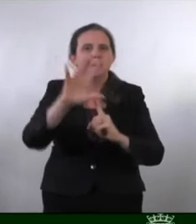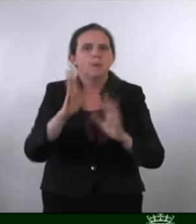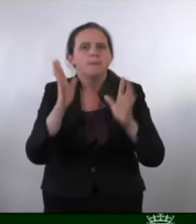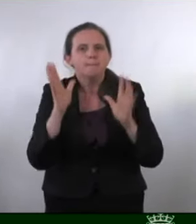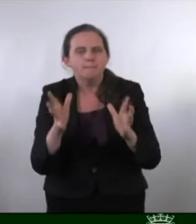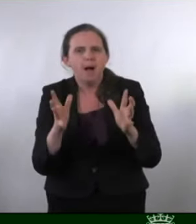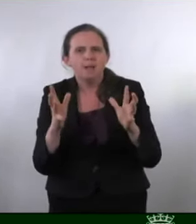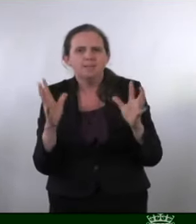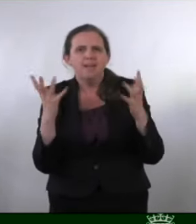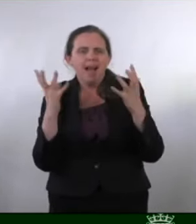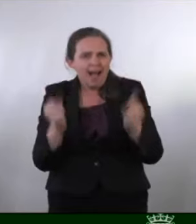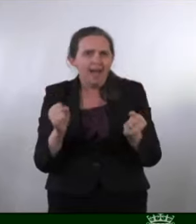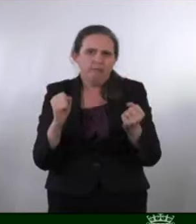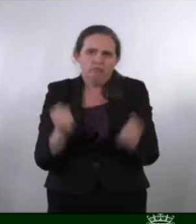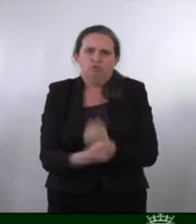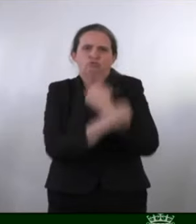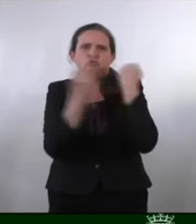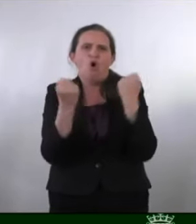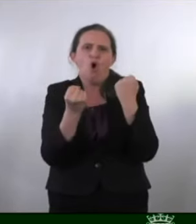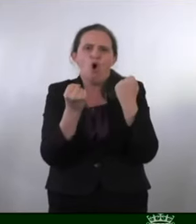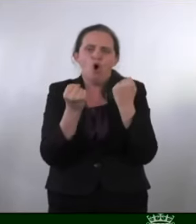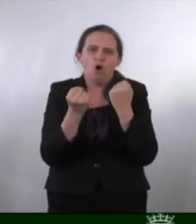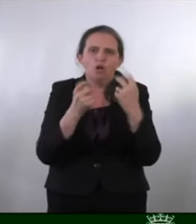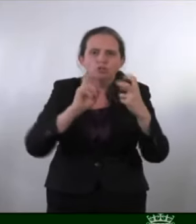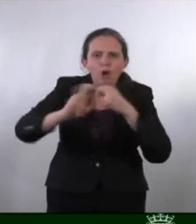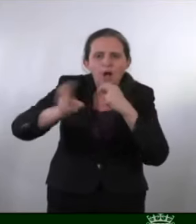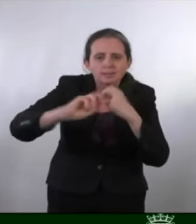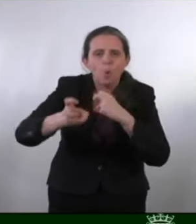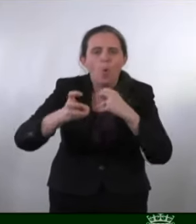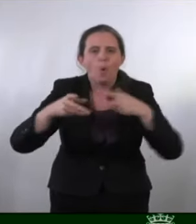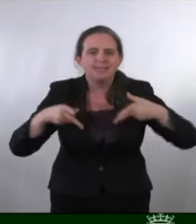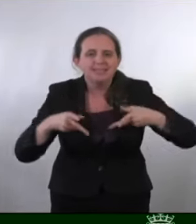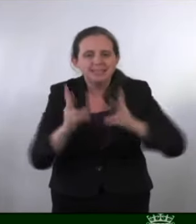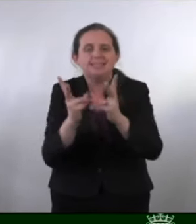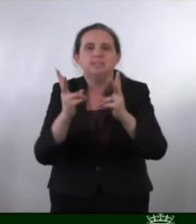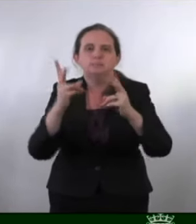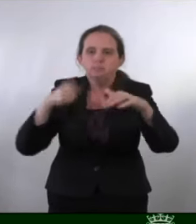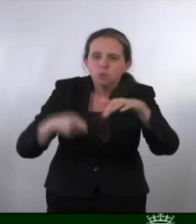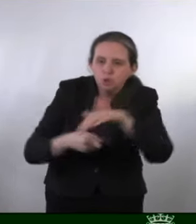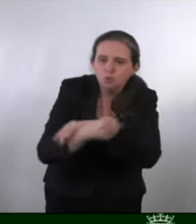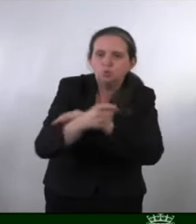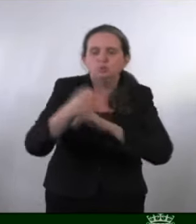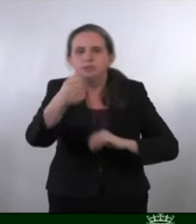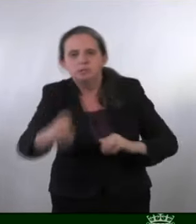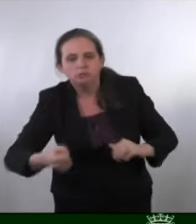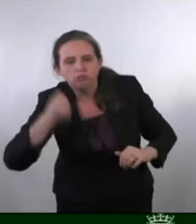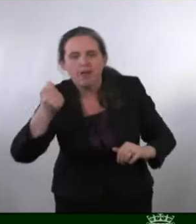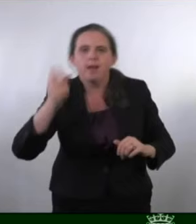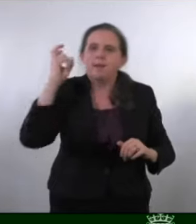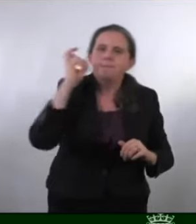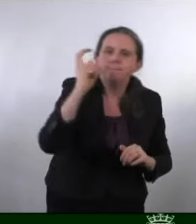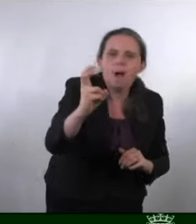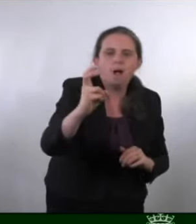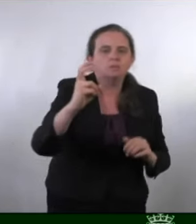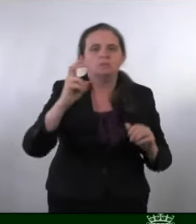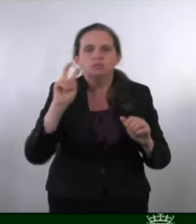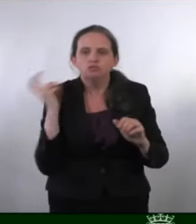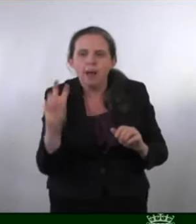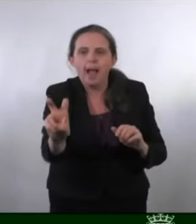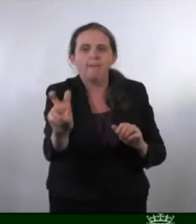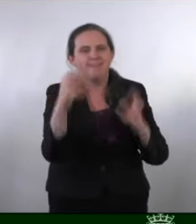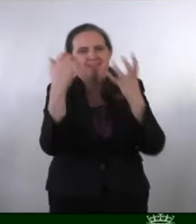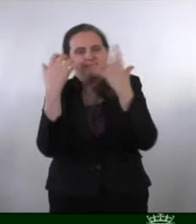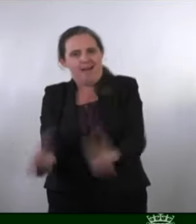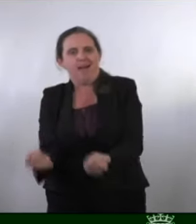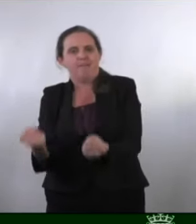mass transit system, and although there are fewer people on it right now, the transmission within London means that it's quite